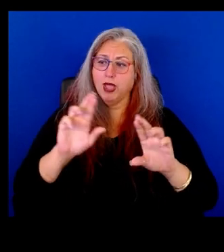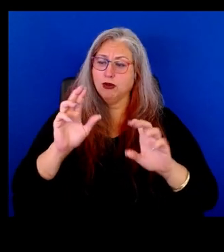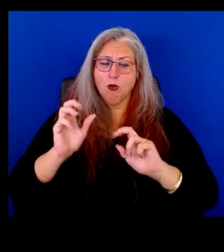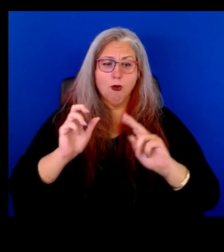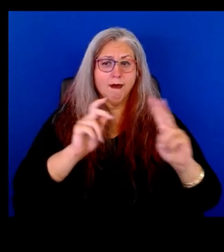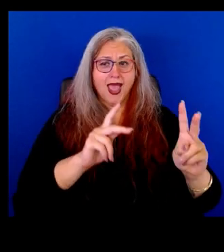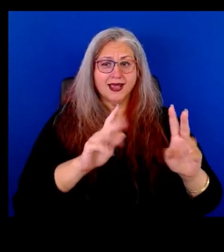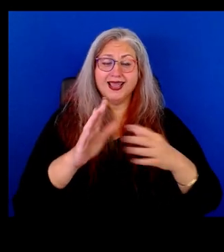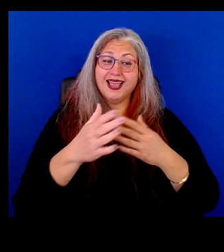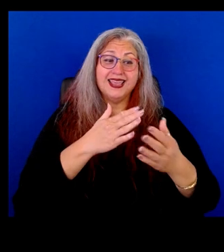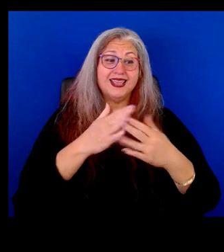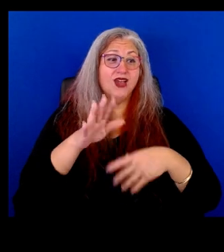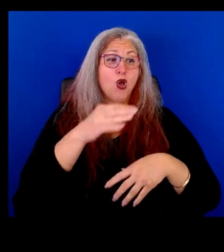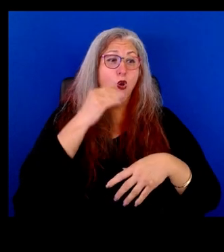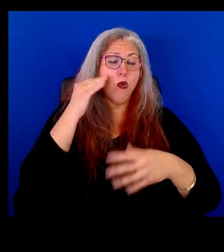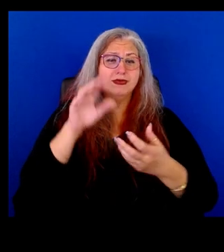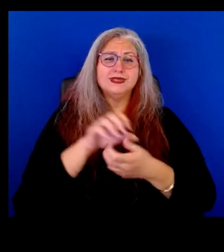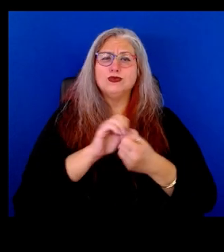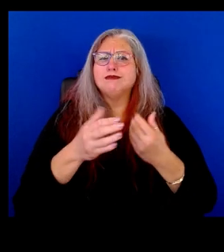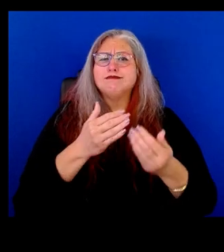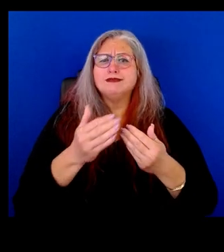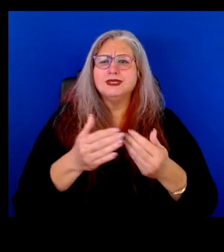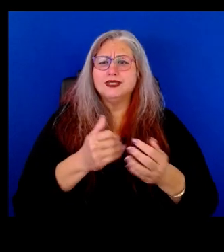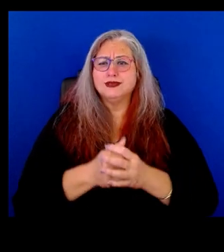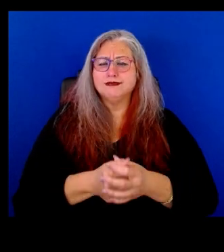back even to their destroyed houses.